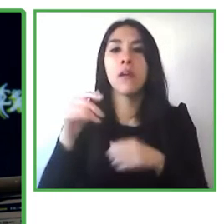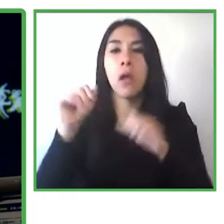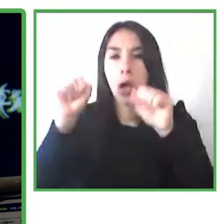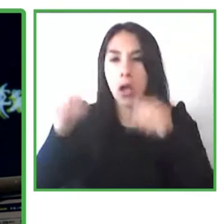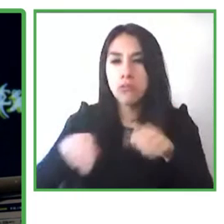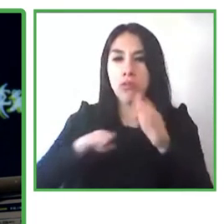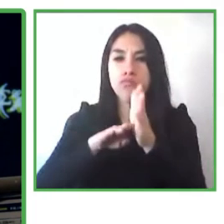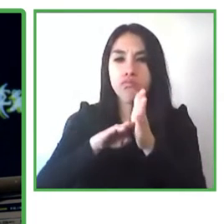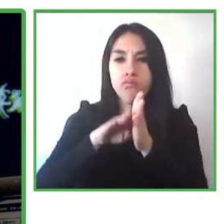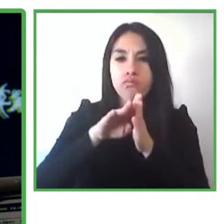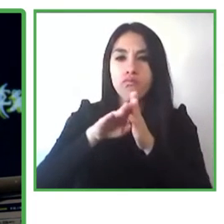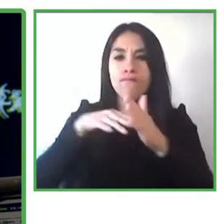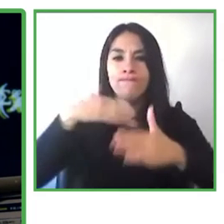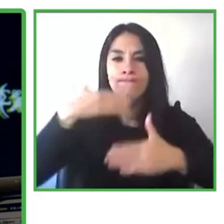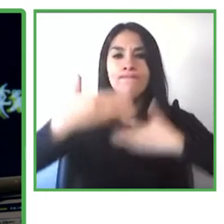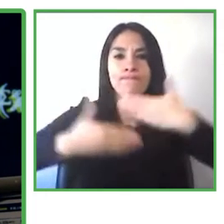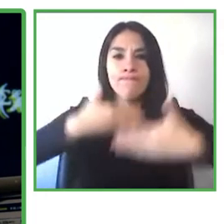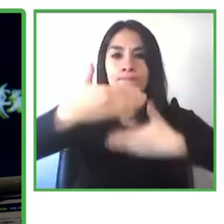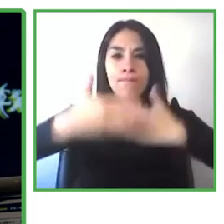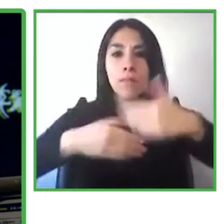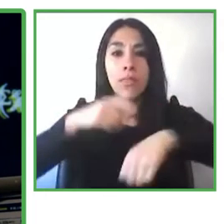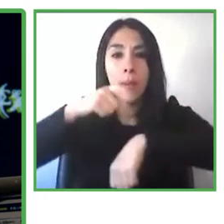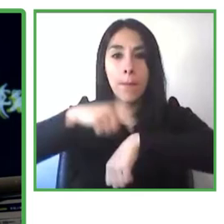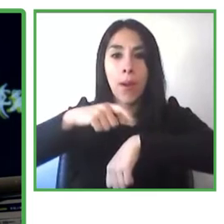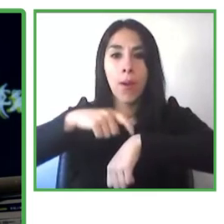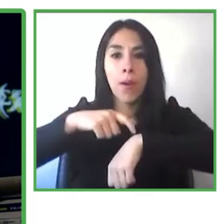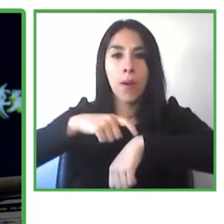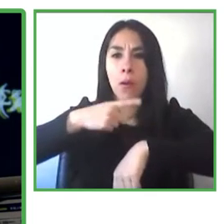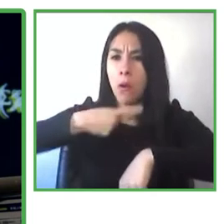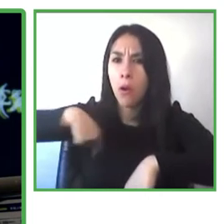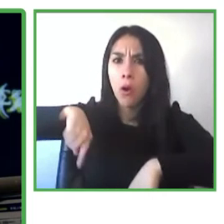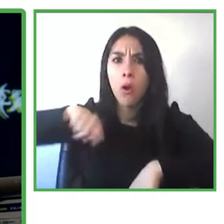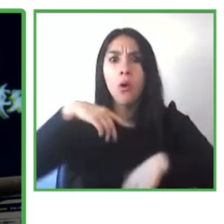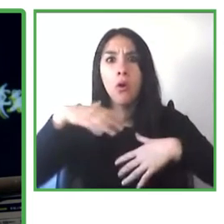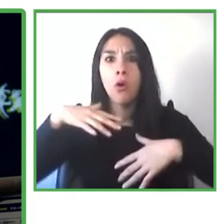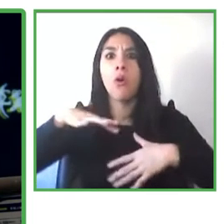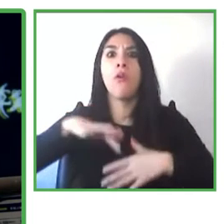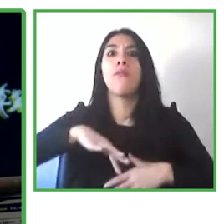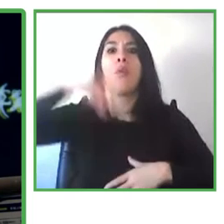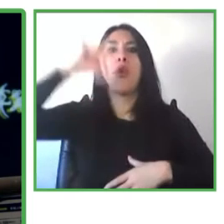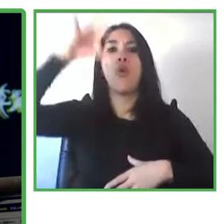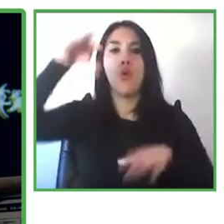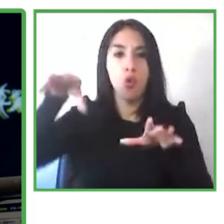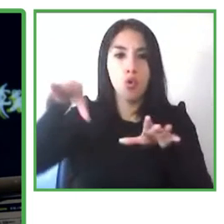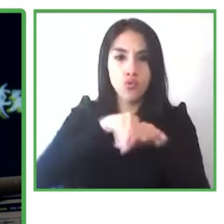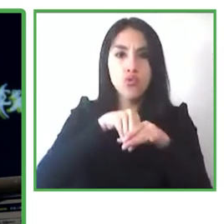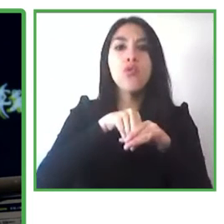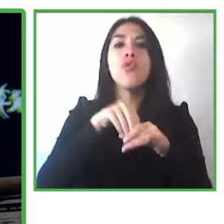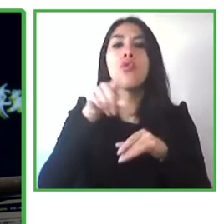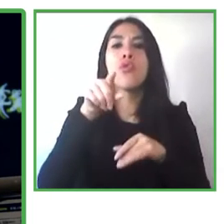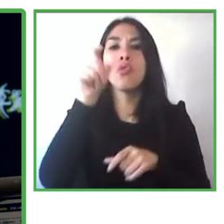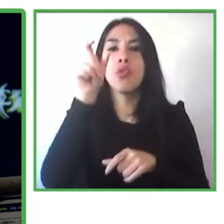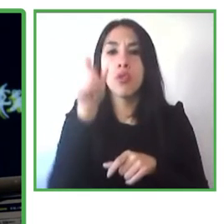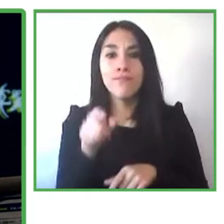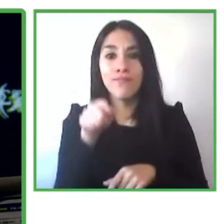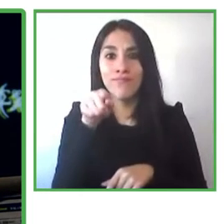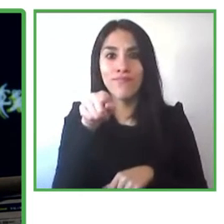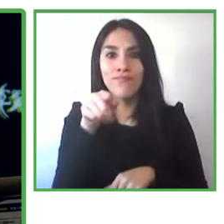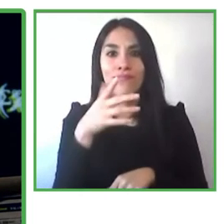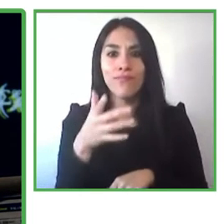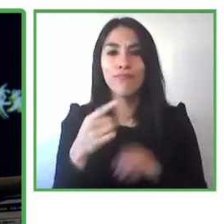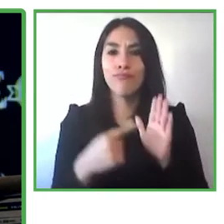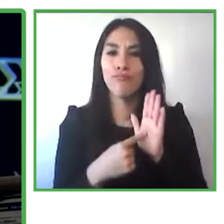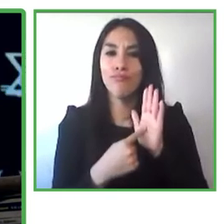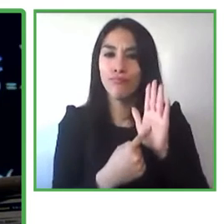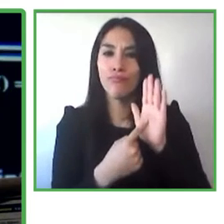with time, we saw that we were not achieving real inclusions. They were really isolated, and they were far from